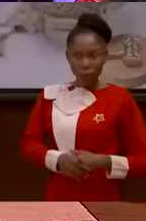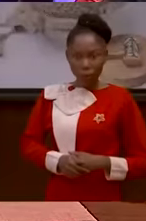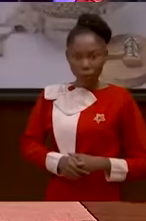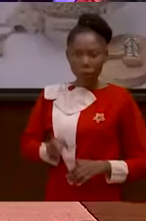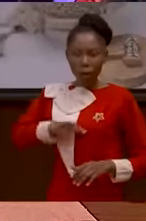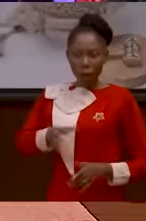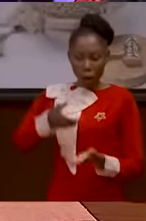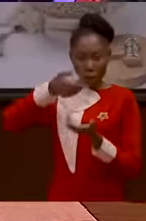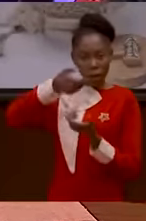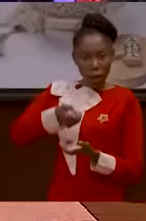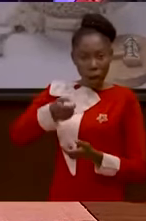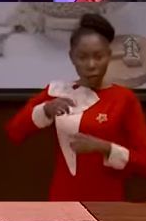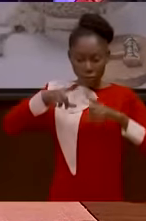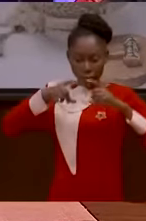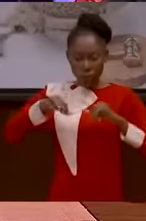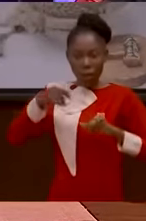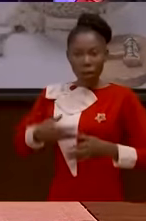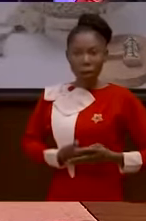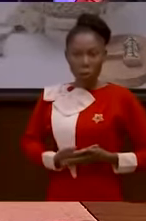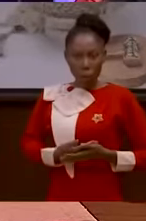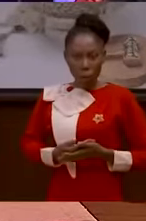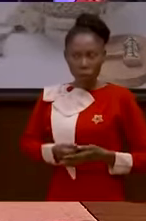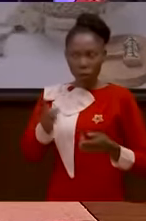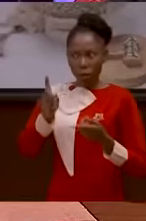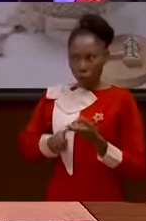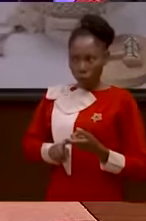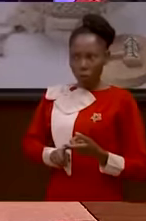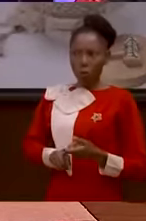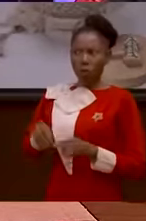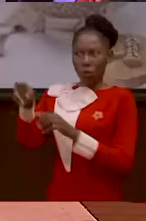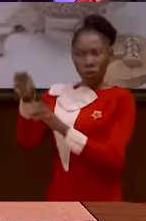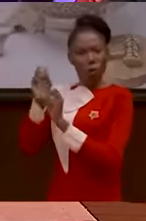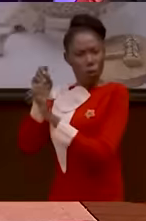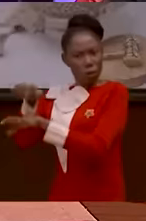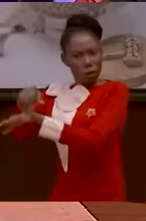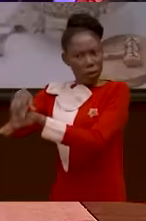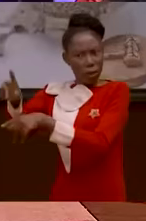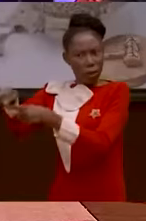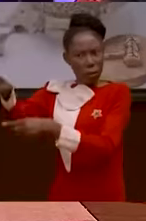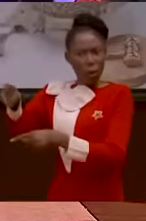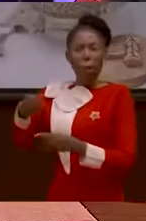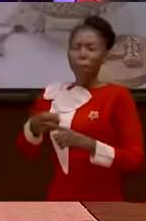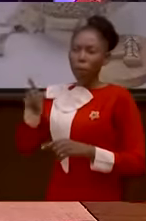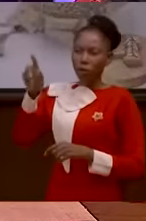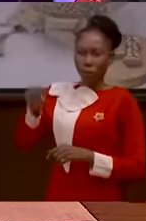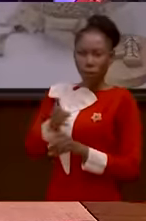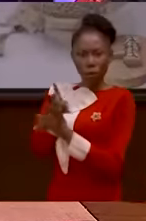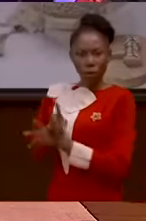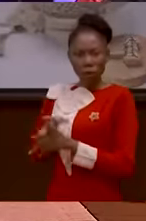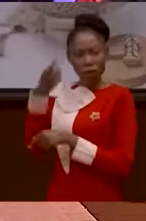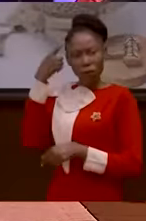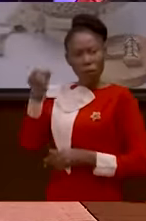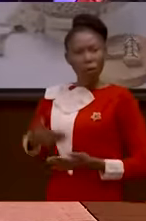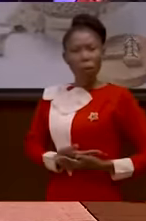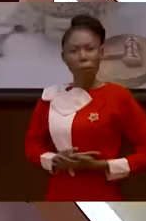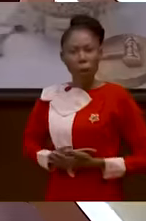even sent the baby's picture to him, like, okay, fine, you don't want me. Oh, it's okay. Oh, nobody's fighting you, but take care of your child. Like, it's